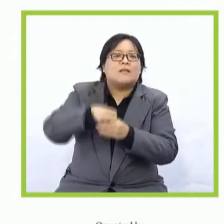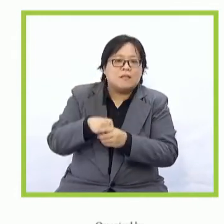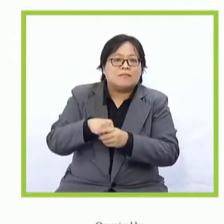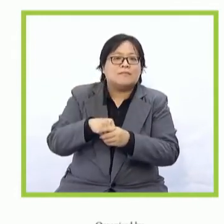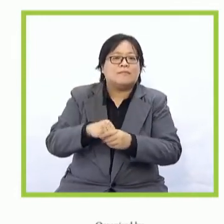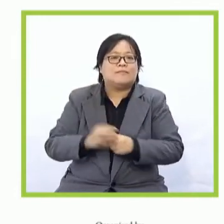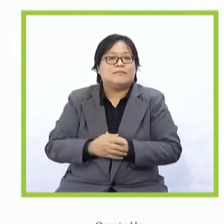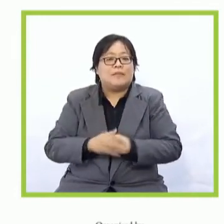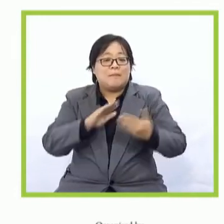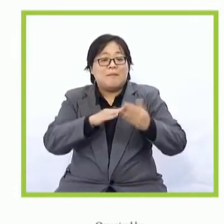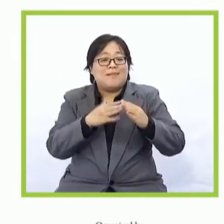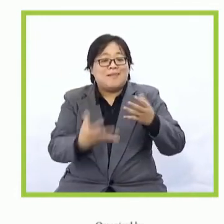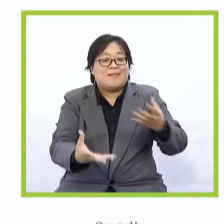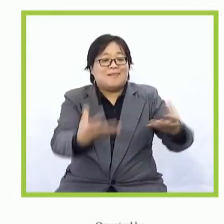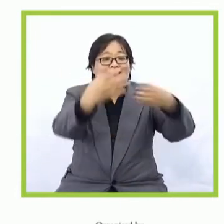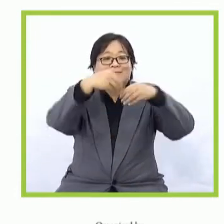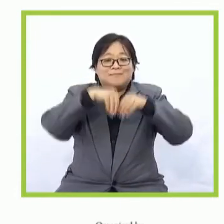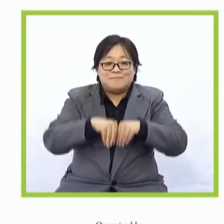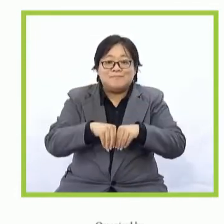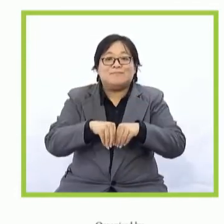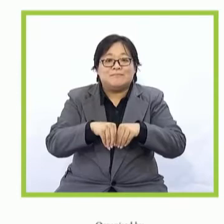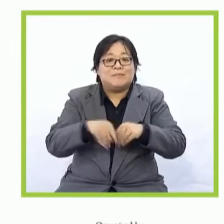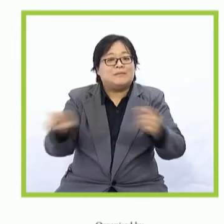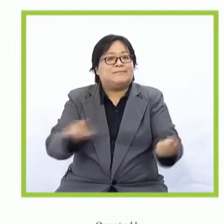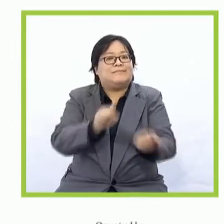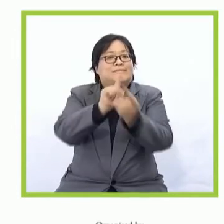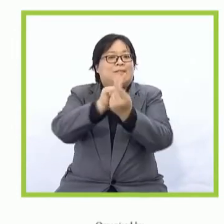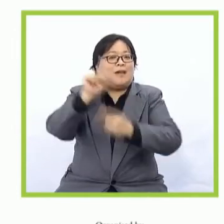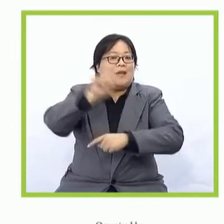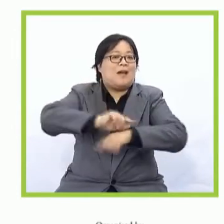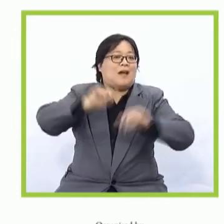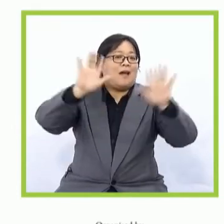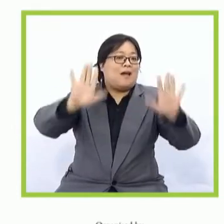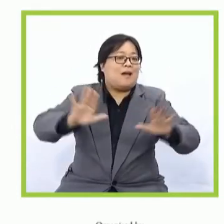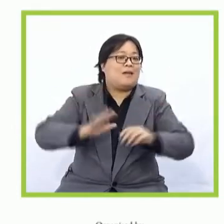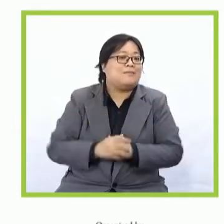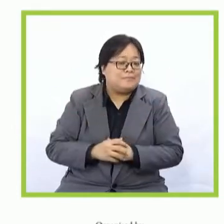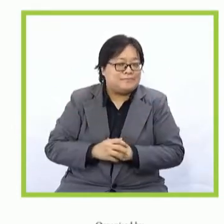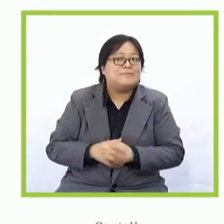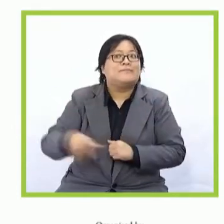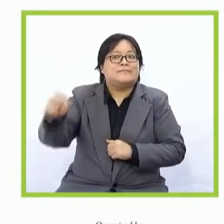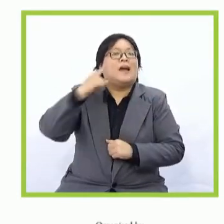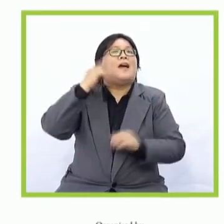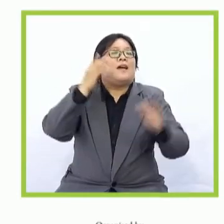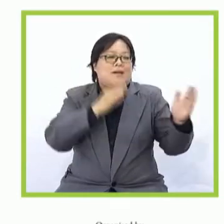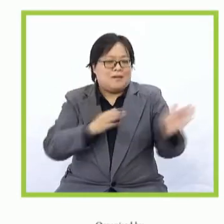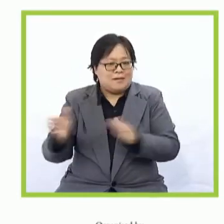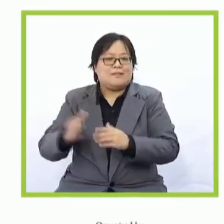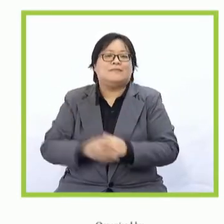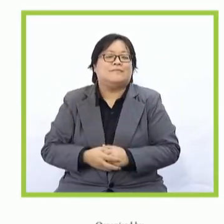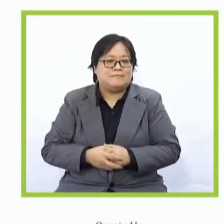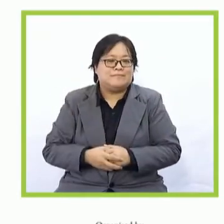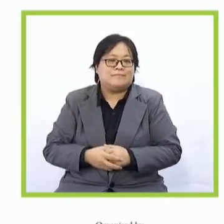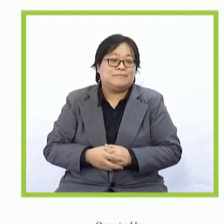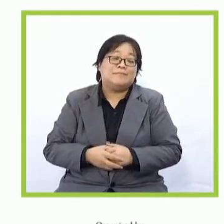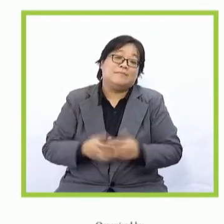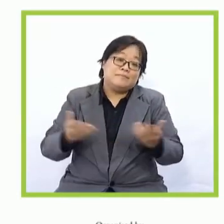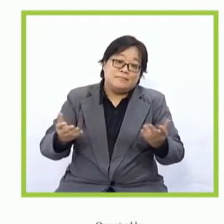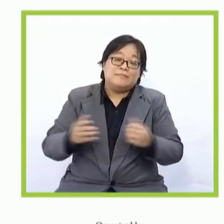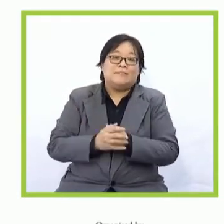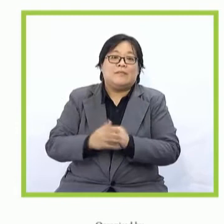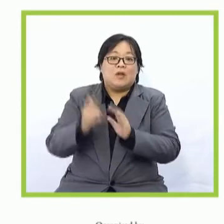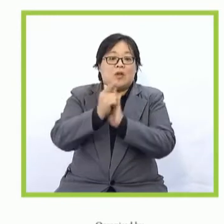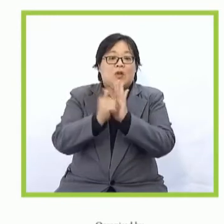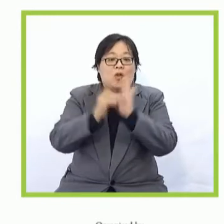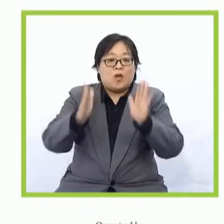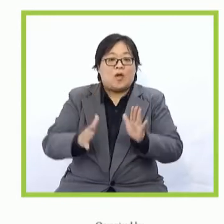town. That was where people met on Sunday. That was where they organized. So as the lawyer